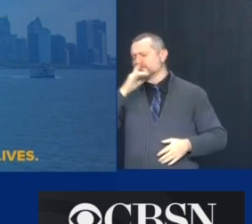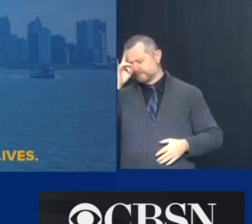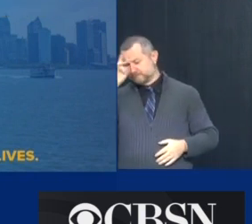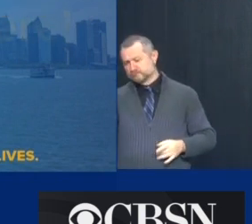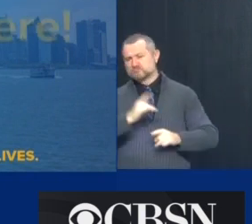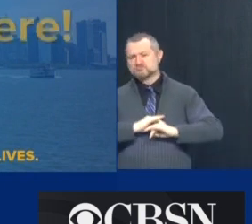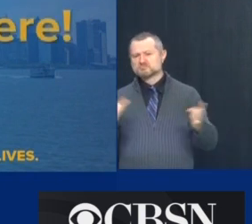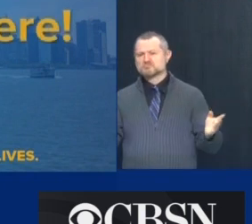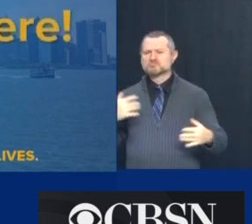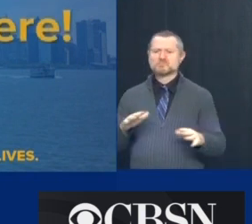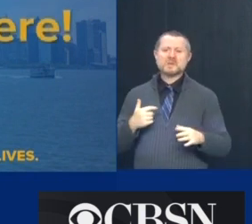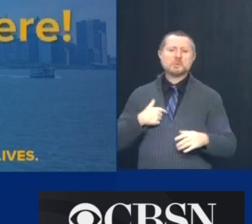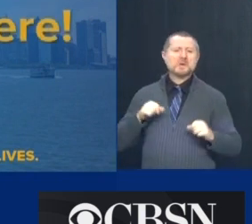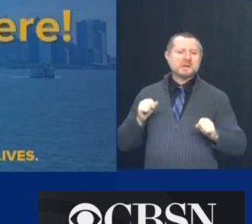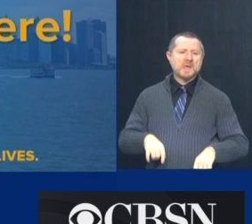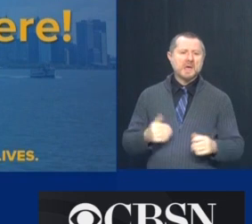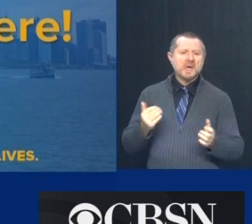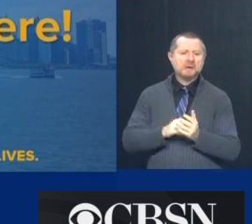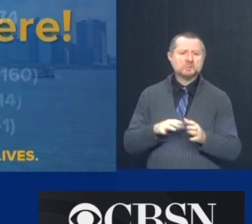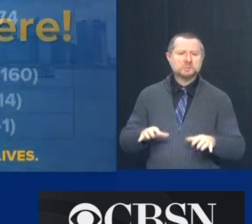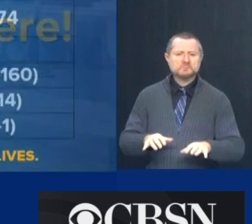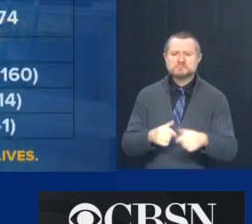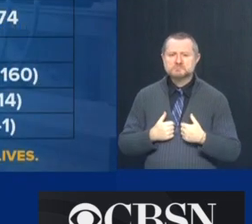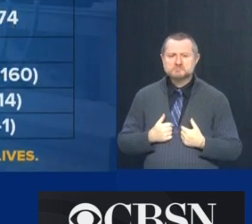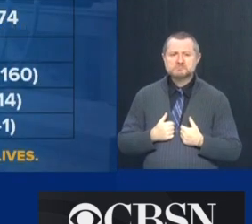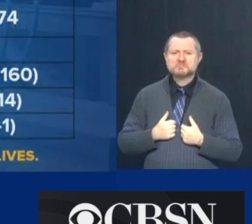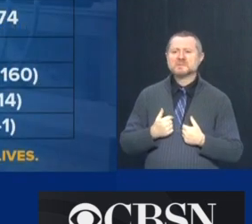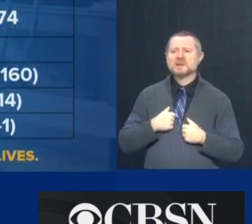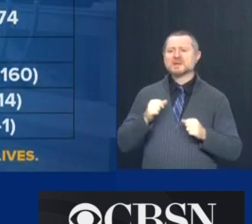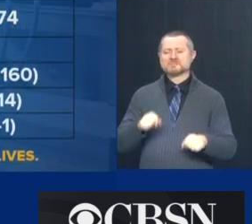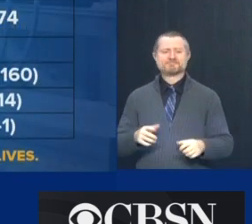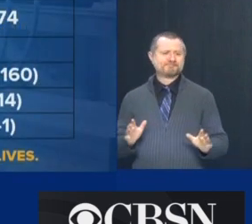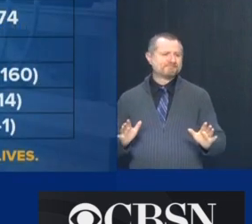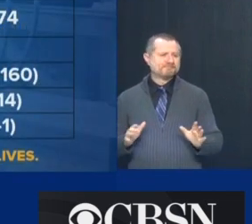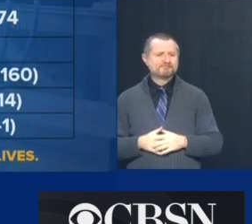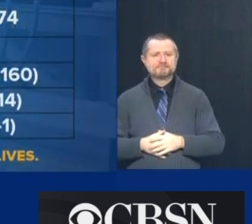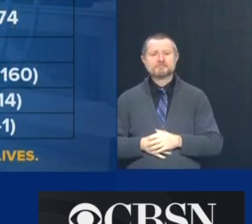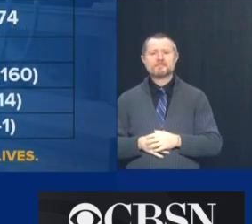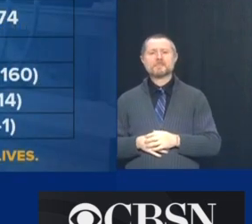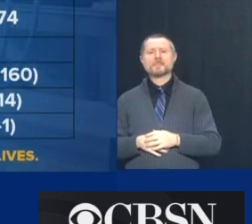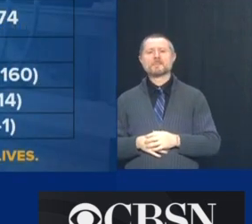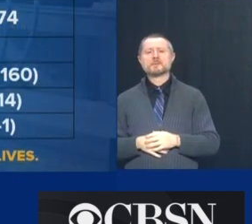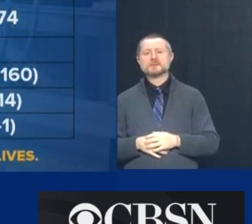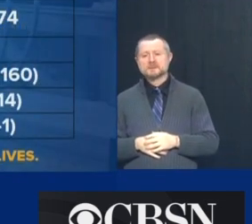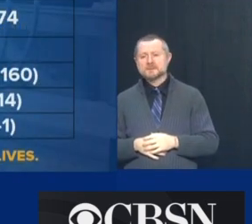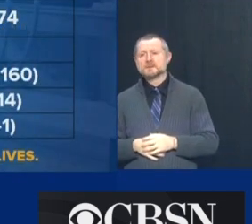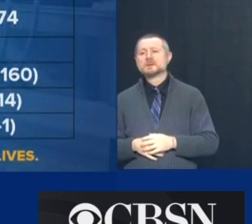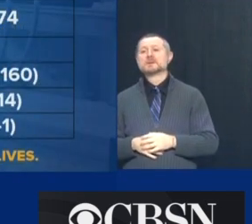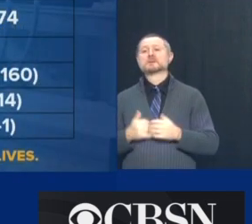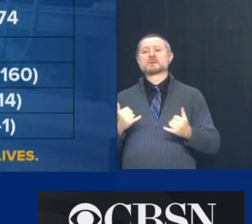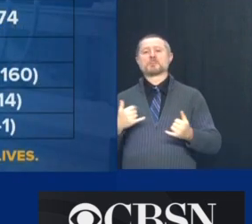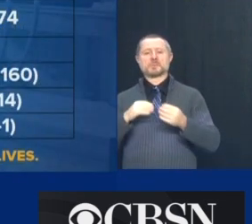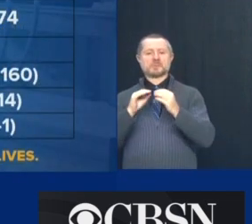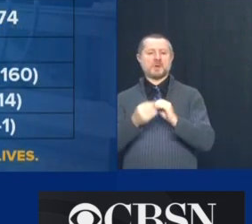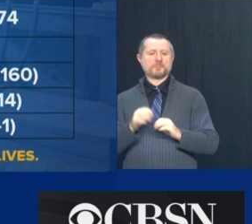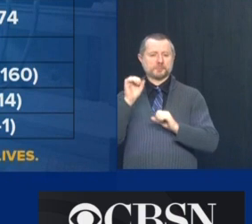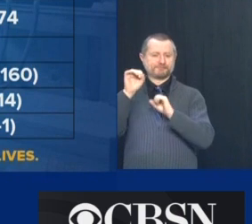and we'll do it again. But we have to do it. We see the goal line, we just have to get there. Today's numbers,